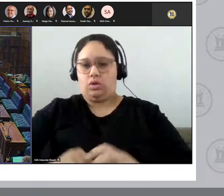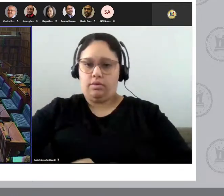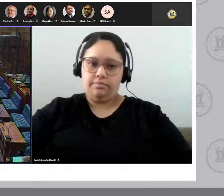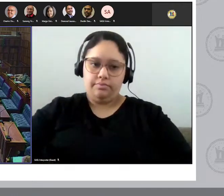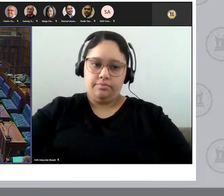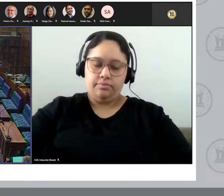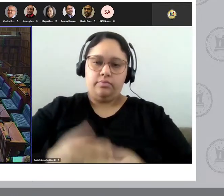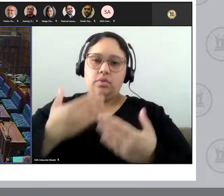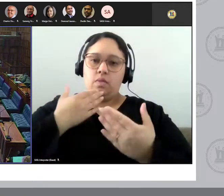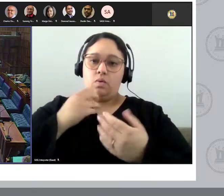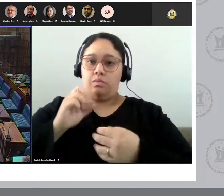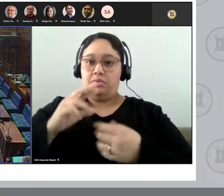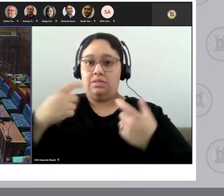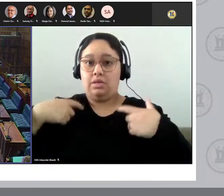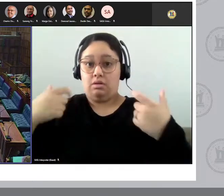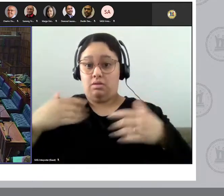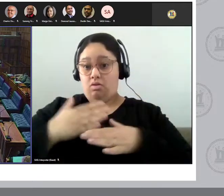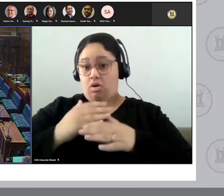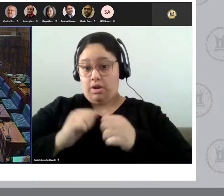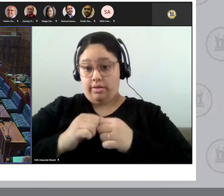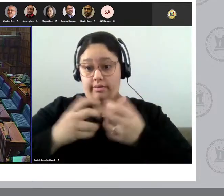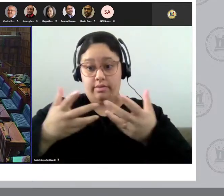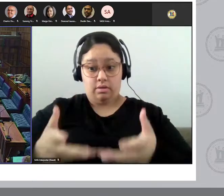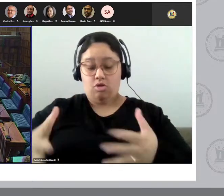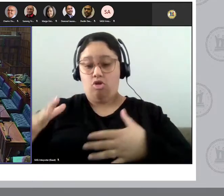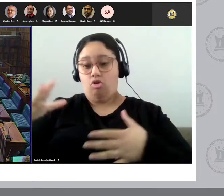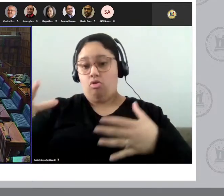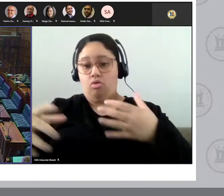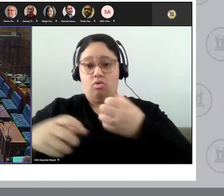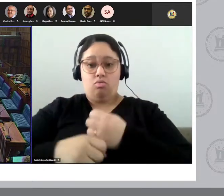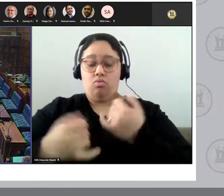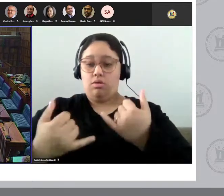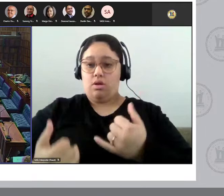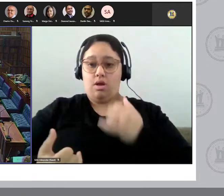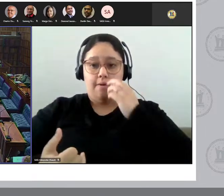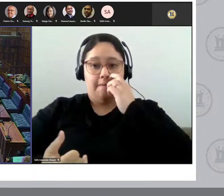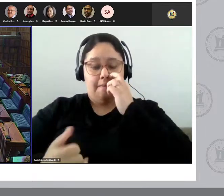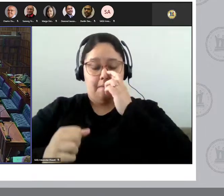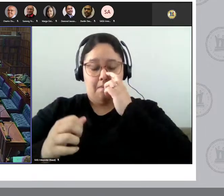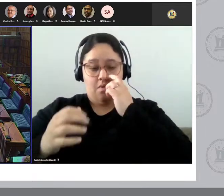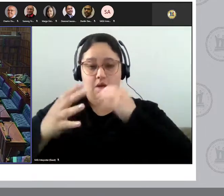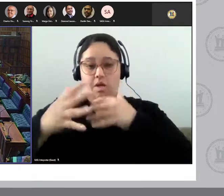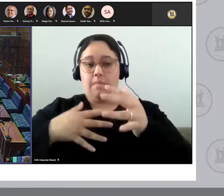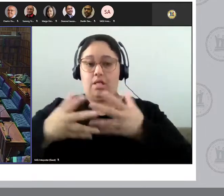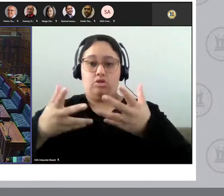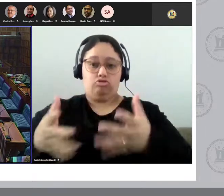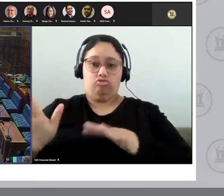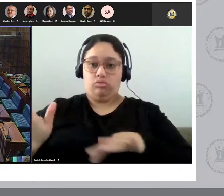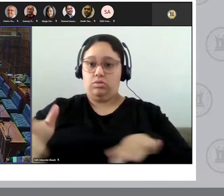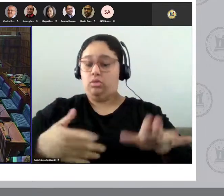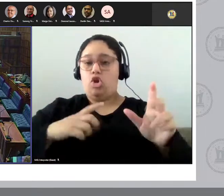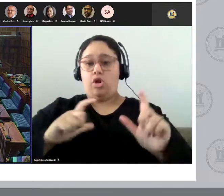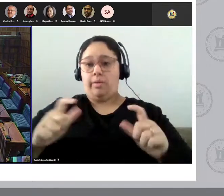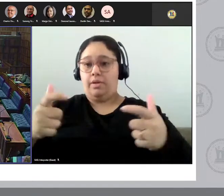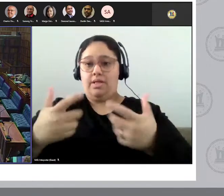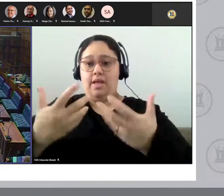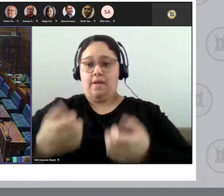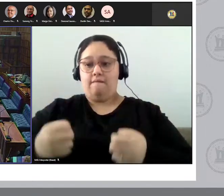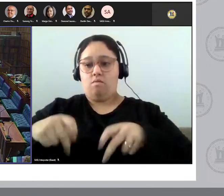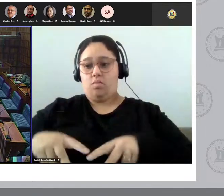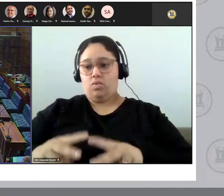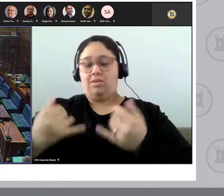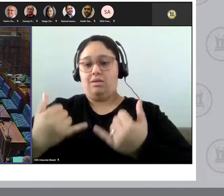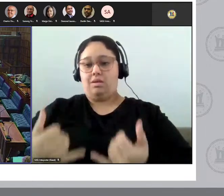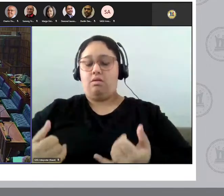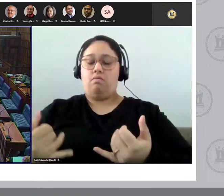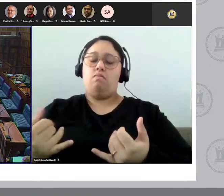very much, Mr. Secretary. Colleagues, that then conclude that matter. As I said, the committee has got opportunity